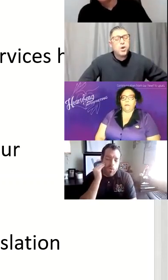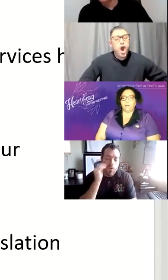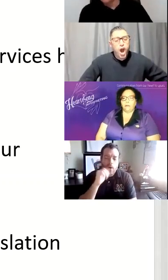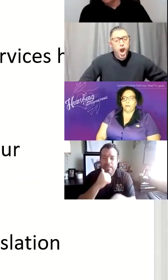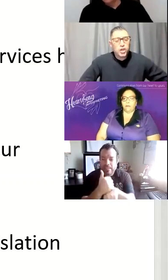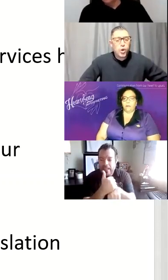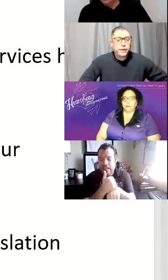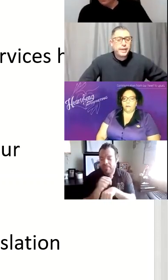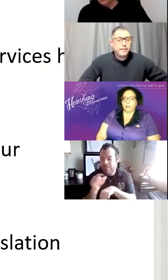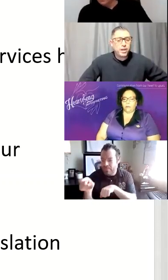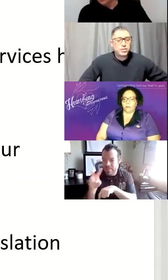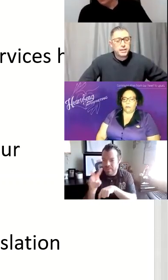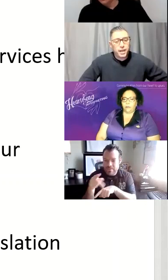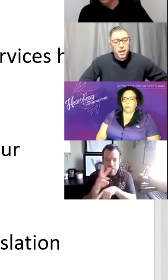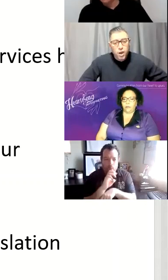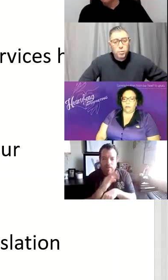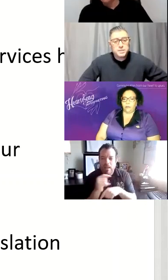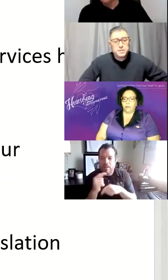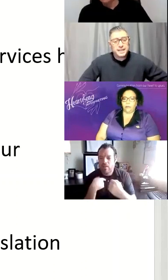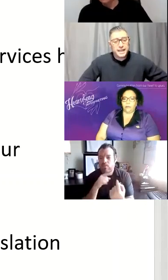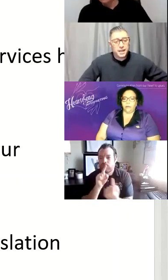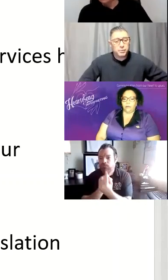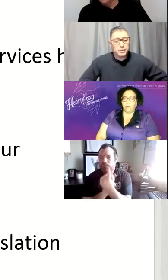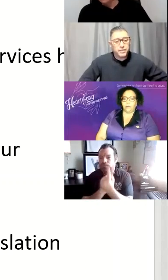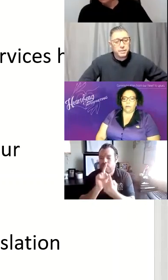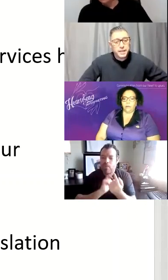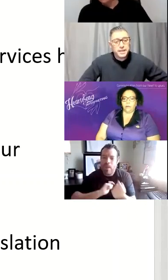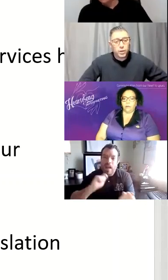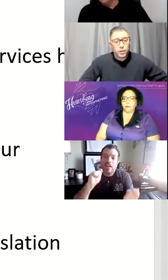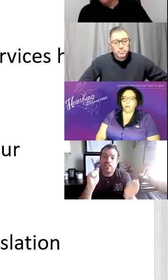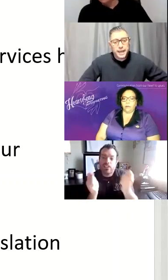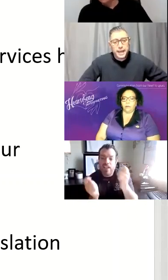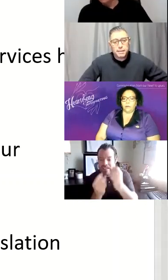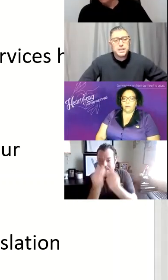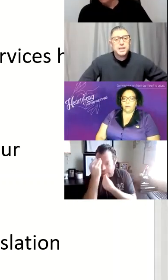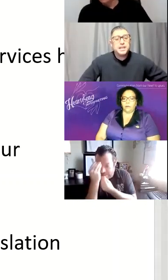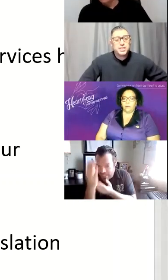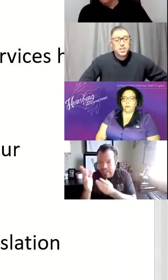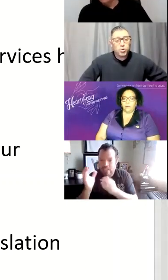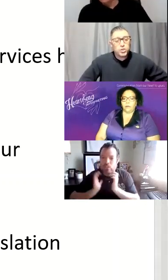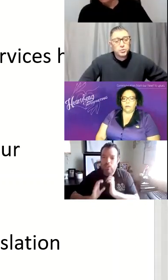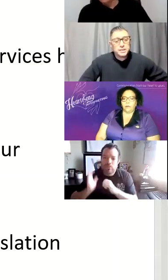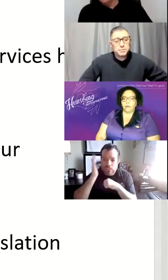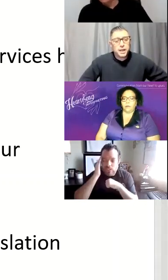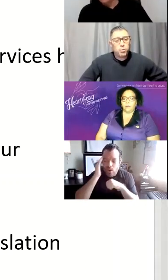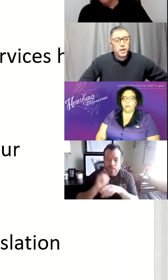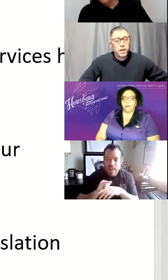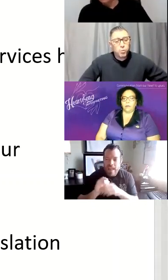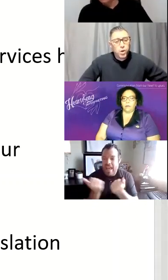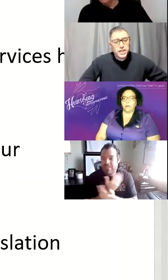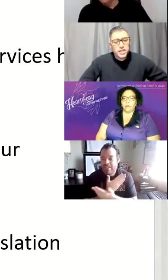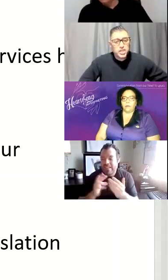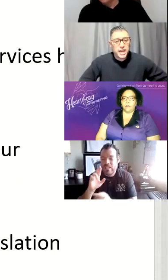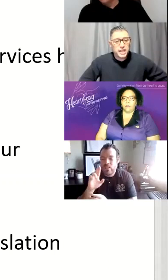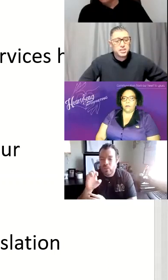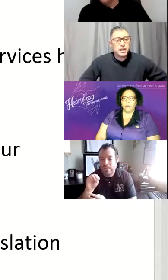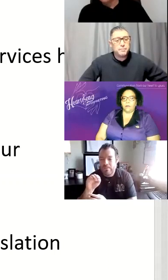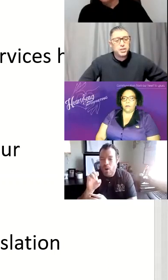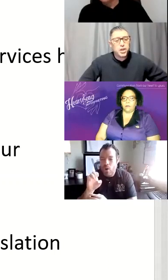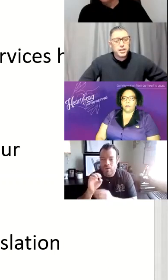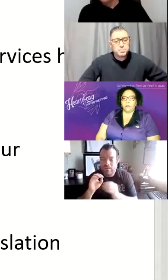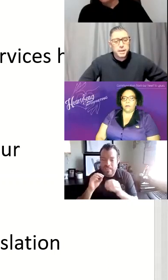So ongoing, having our staff at home, setting that up with the VPs and the webcams. So doing some of that one-on-one has